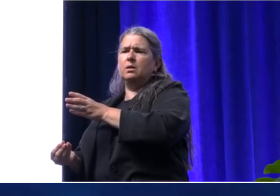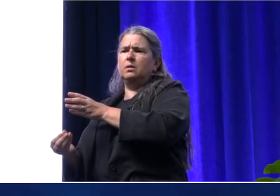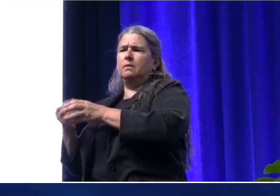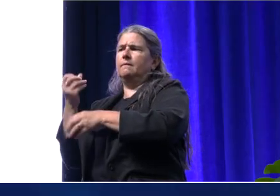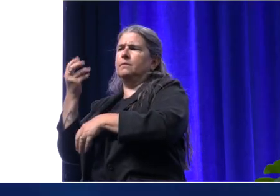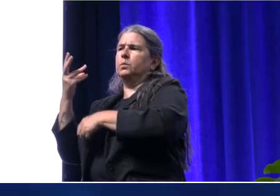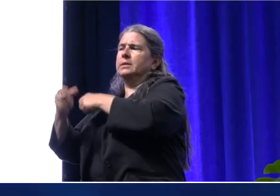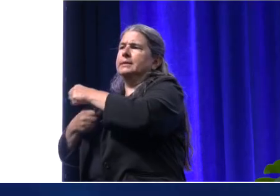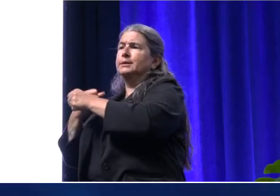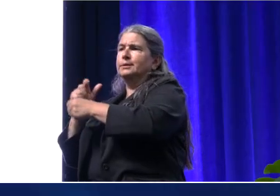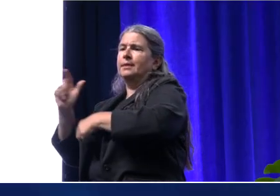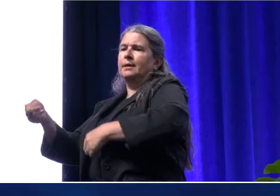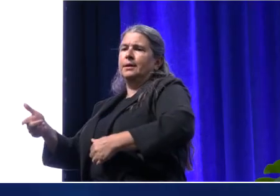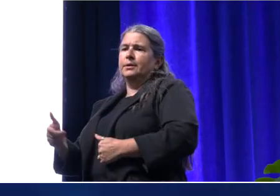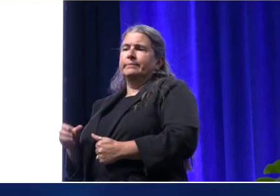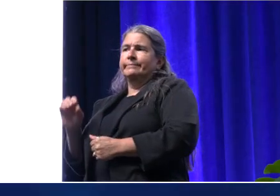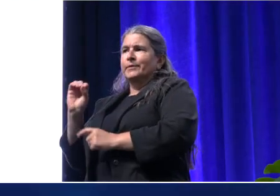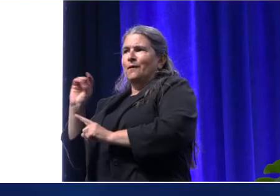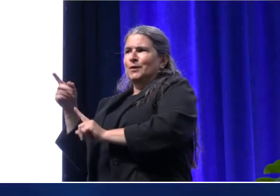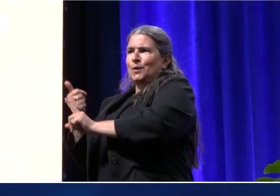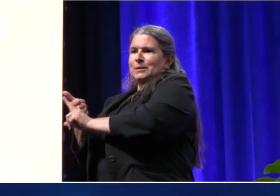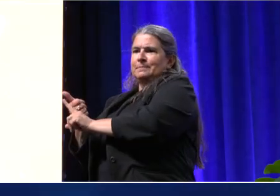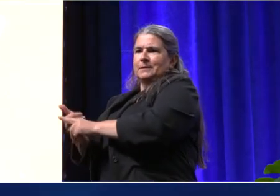room, with a sense of grief.